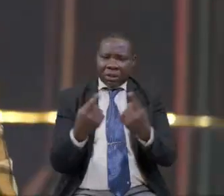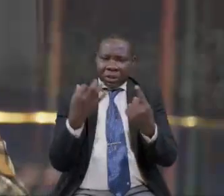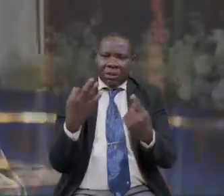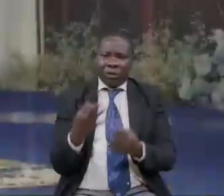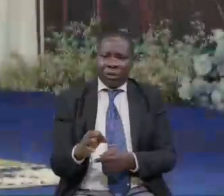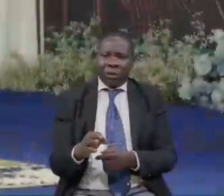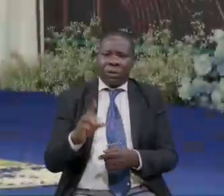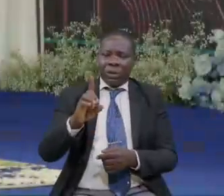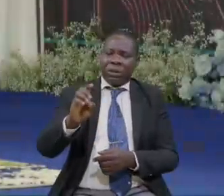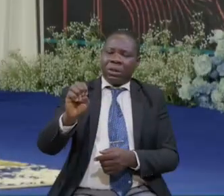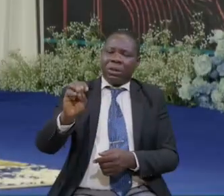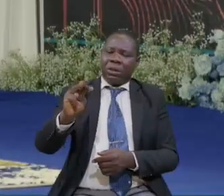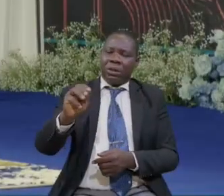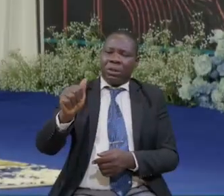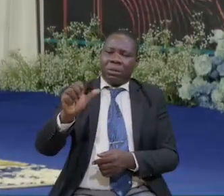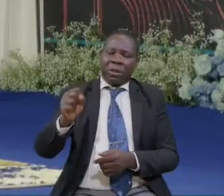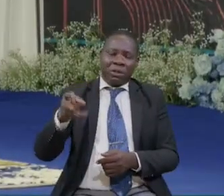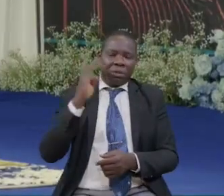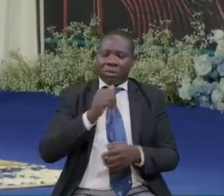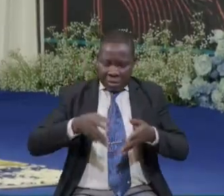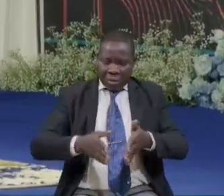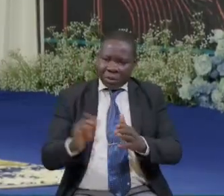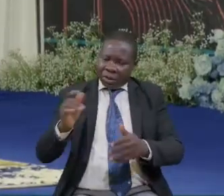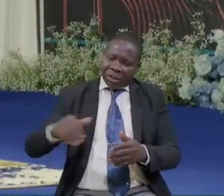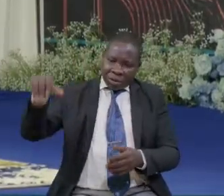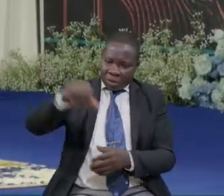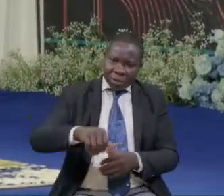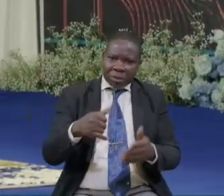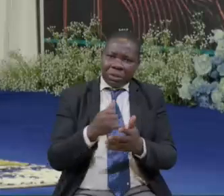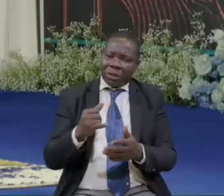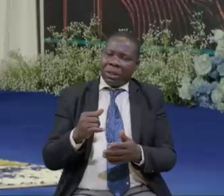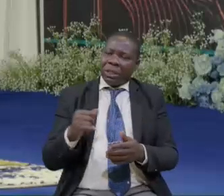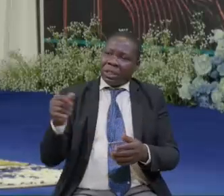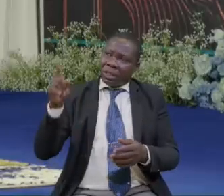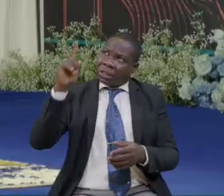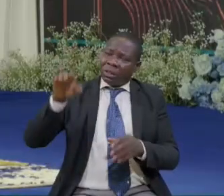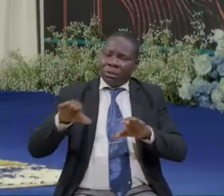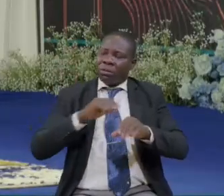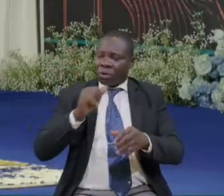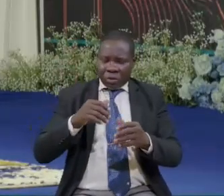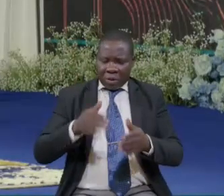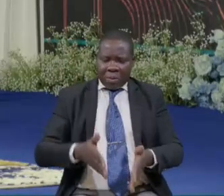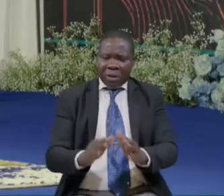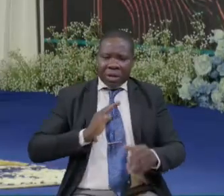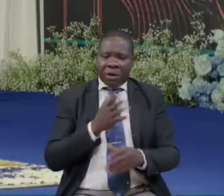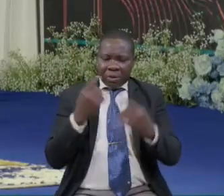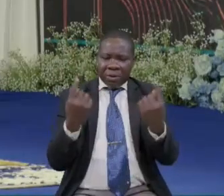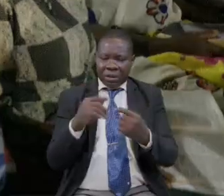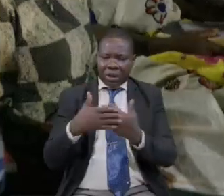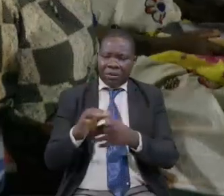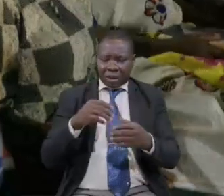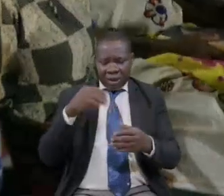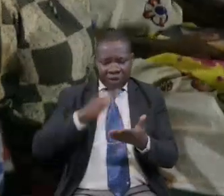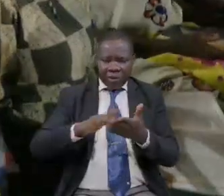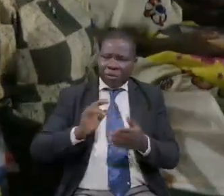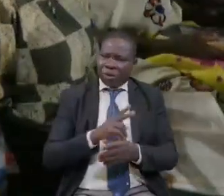after he has forgiven us. He says, go and sin no more. Grace will come to your life.